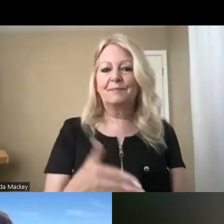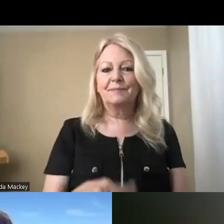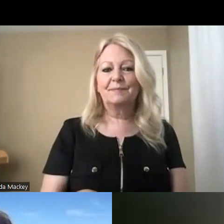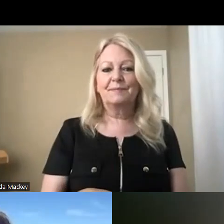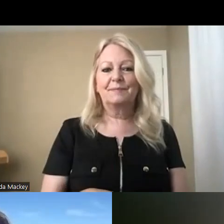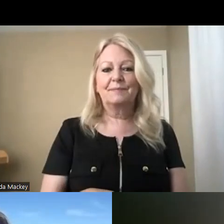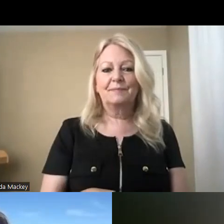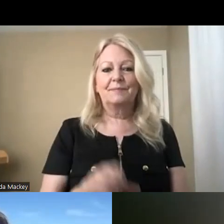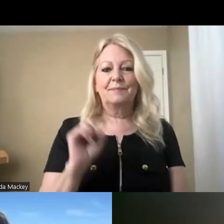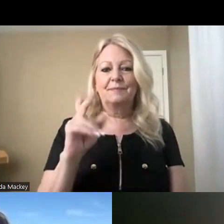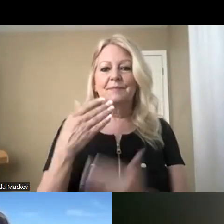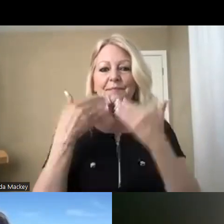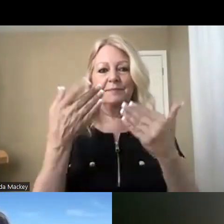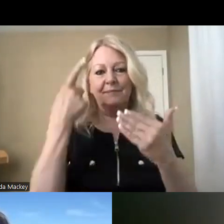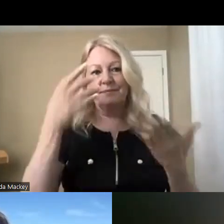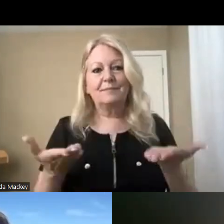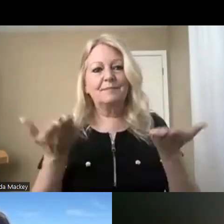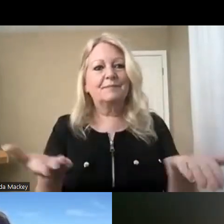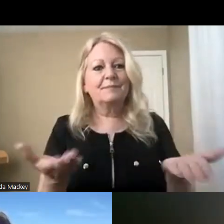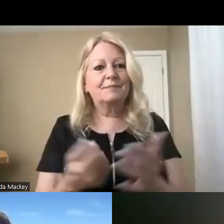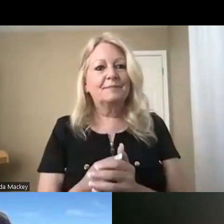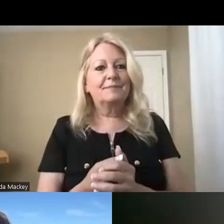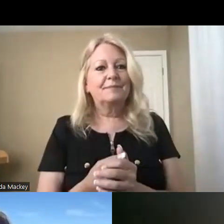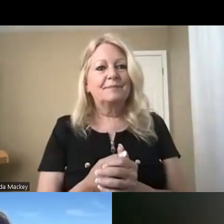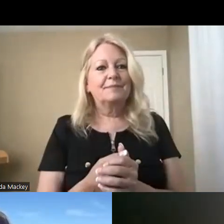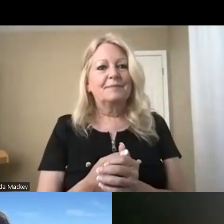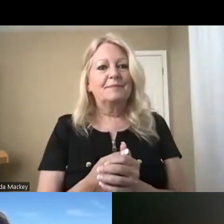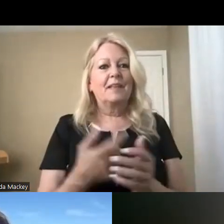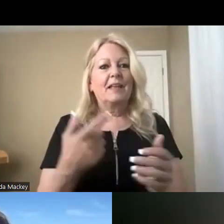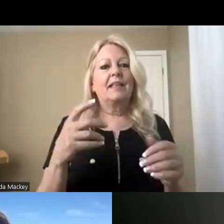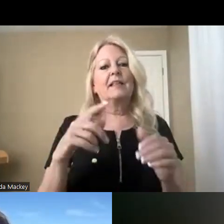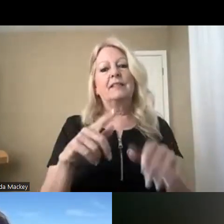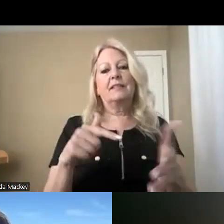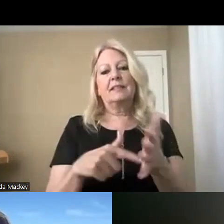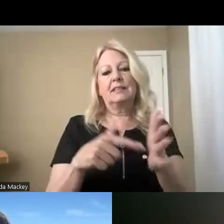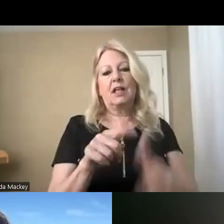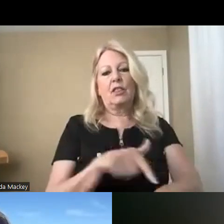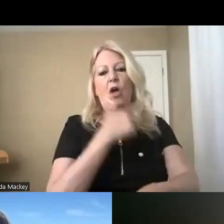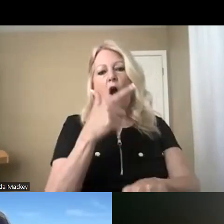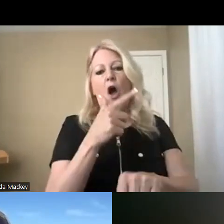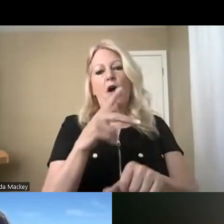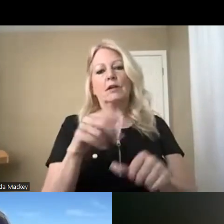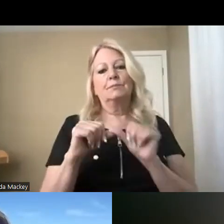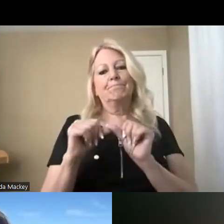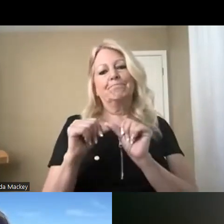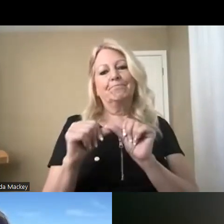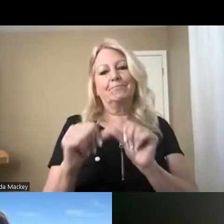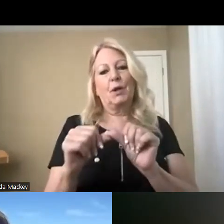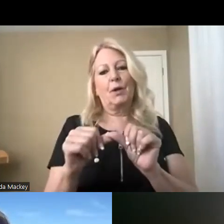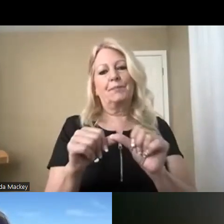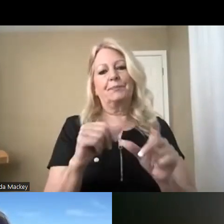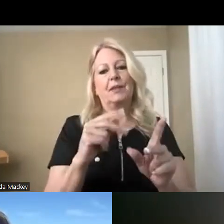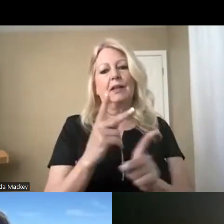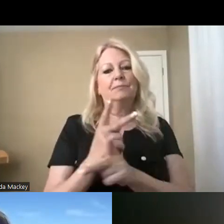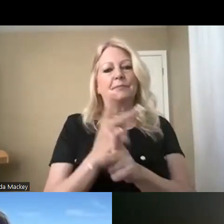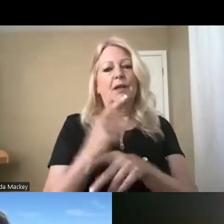Hi, thank you for the presentation. I'm actually dealing with long-term care things around my mom as we were speaking.